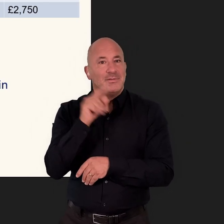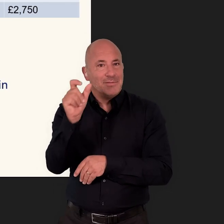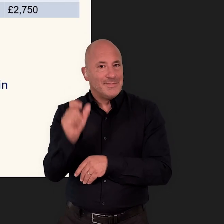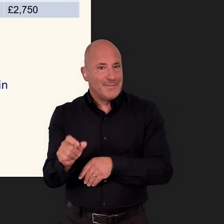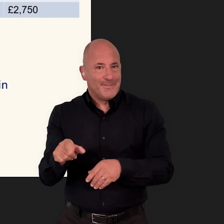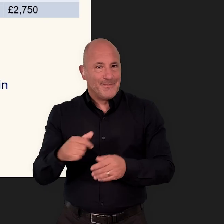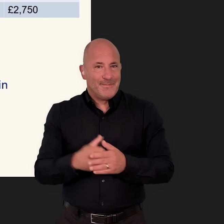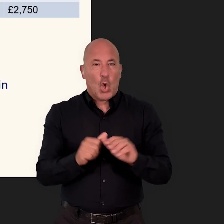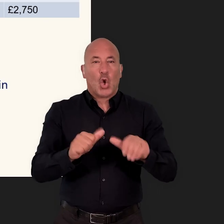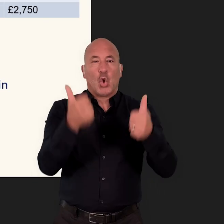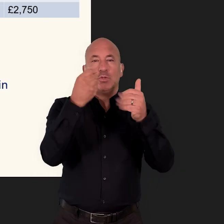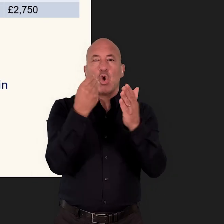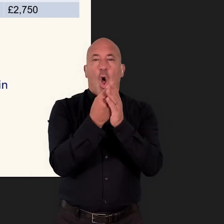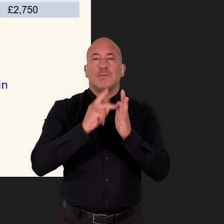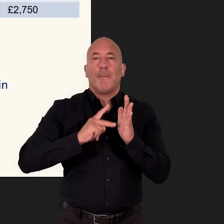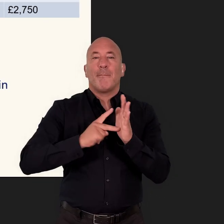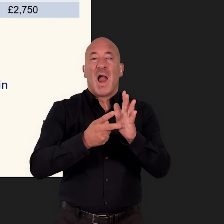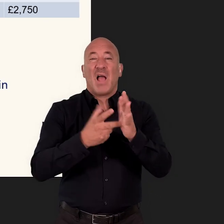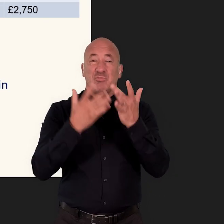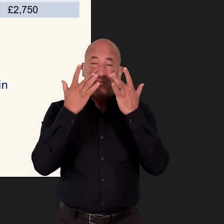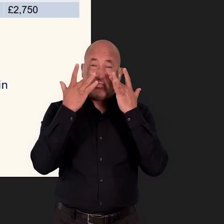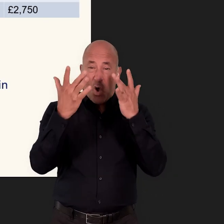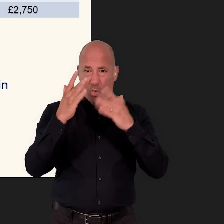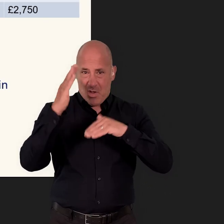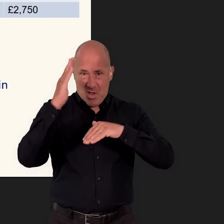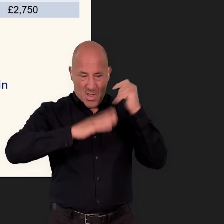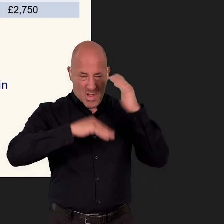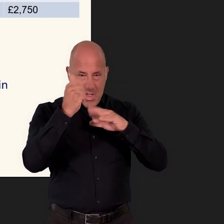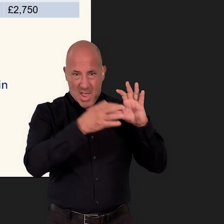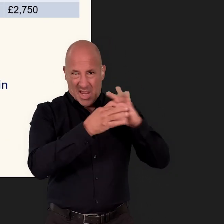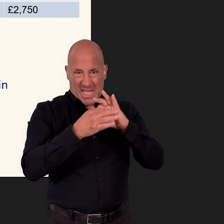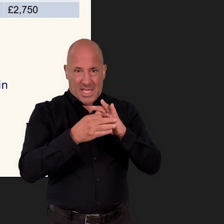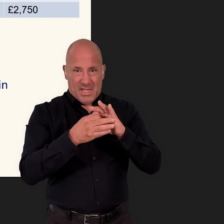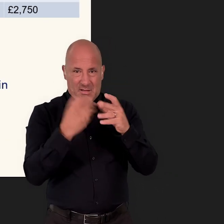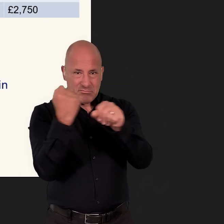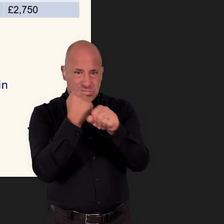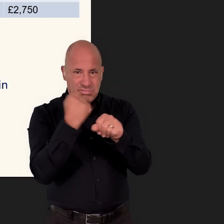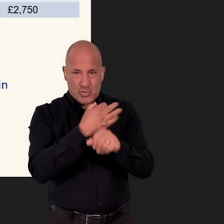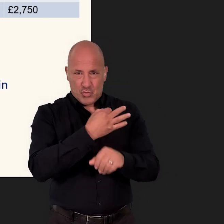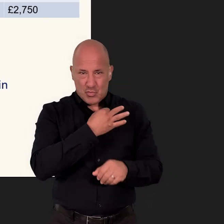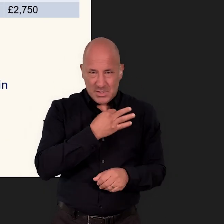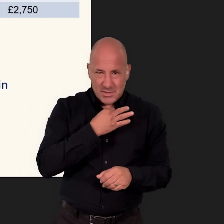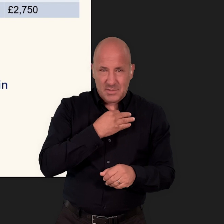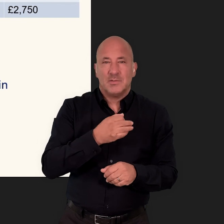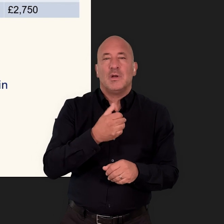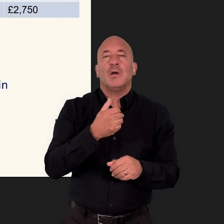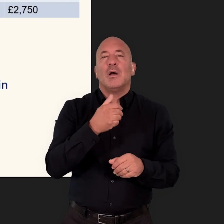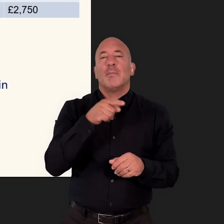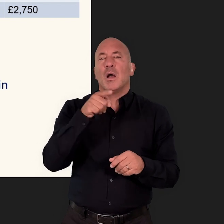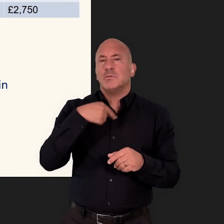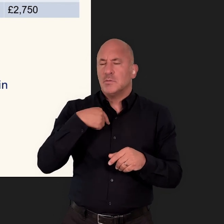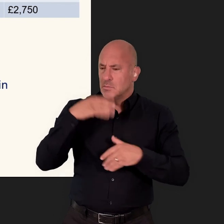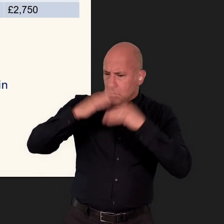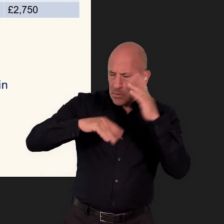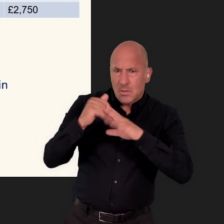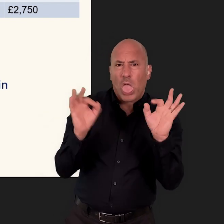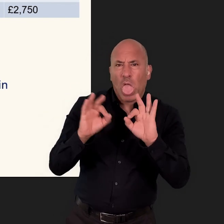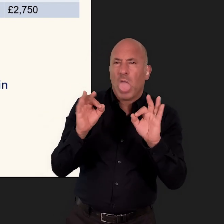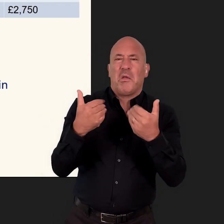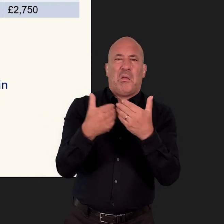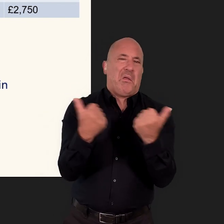risk. Good cost plans should show construction-related risks, although this will usually exclude